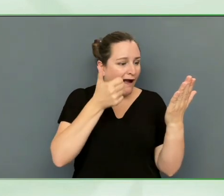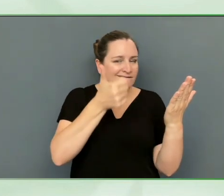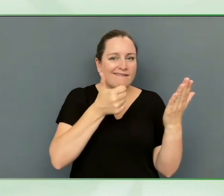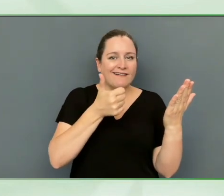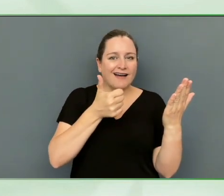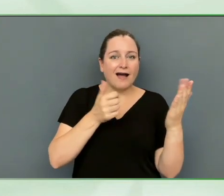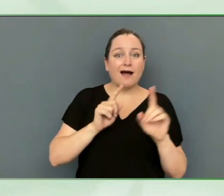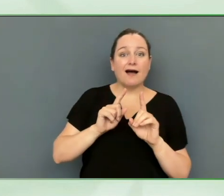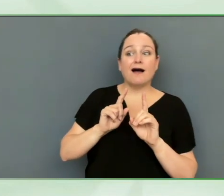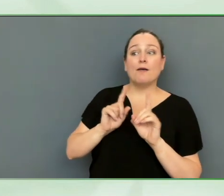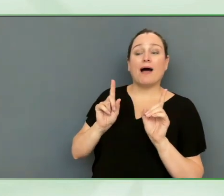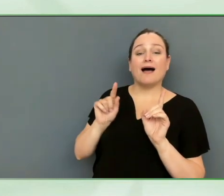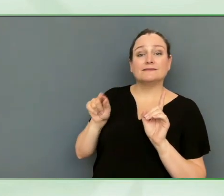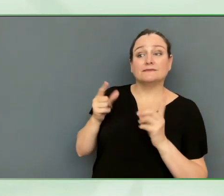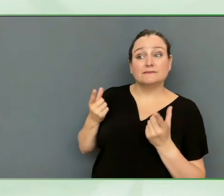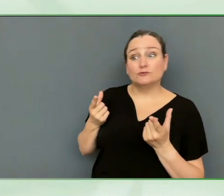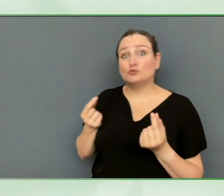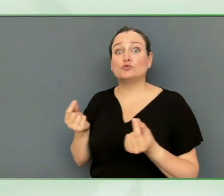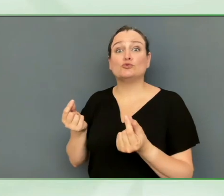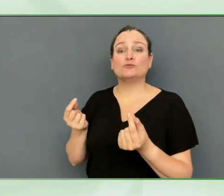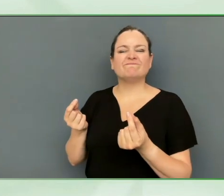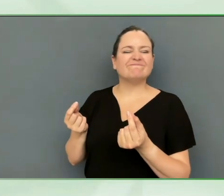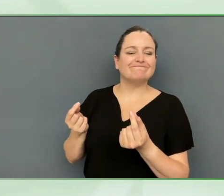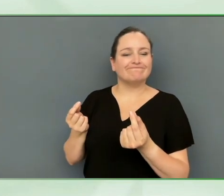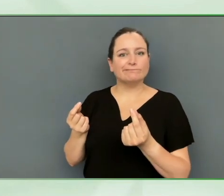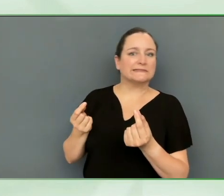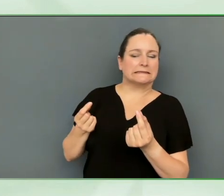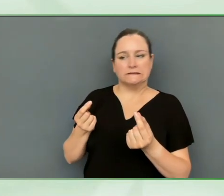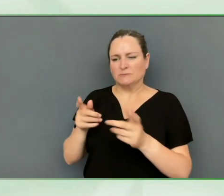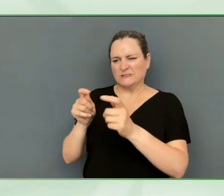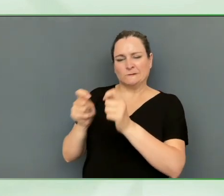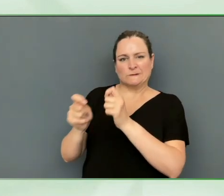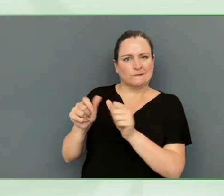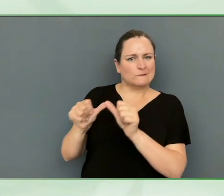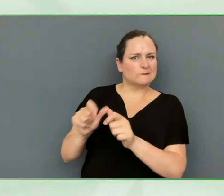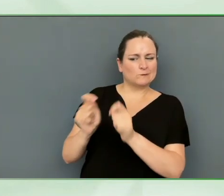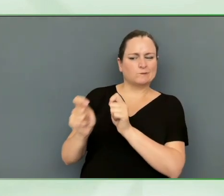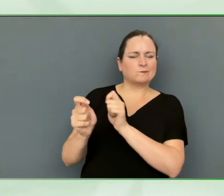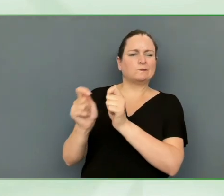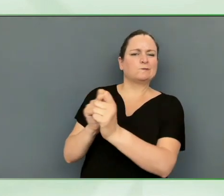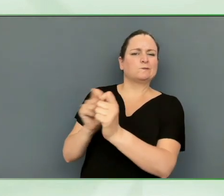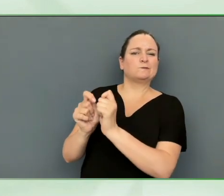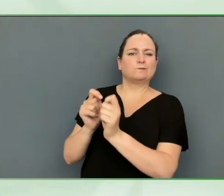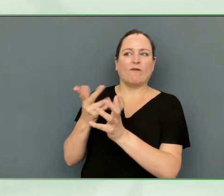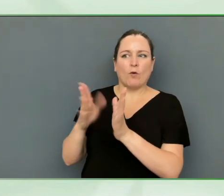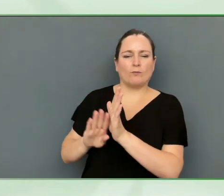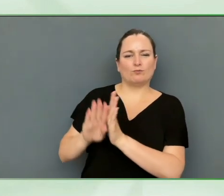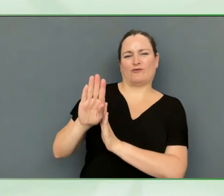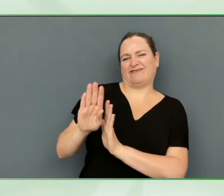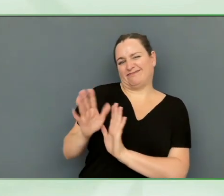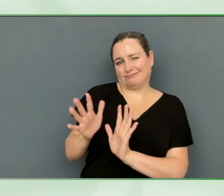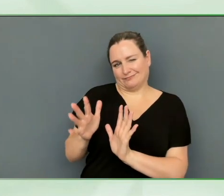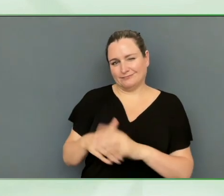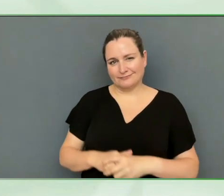of improvements and a lot of things to be done. So that is how, from